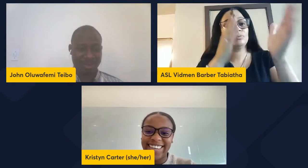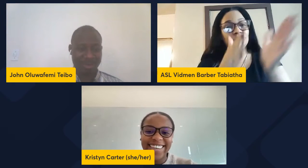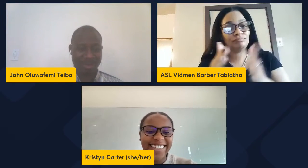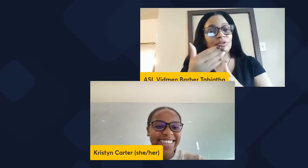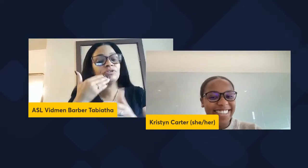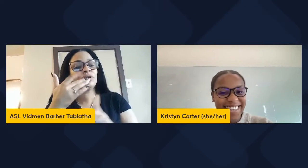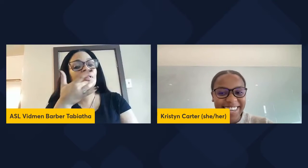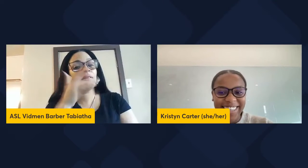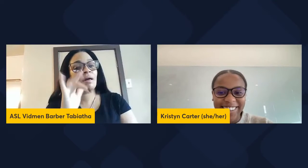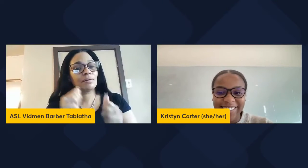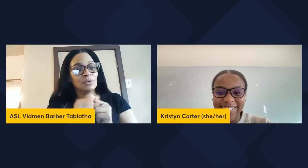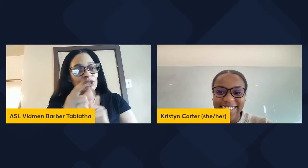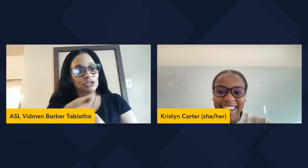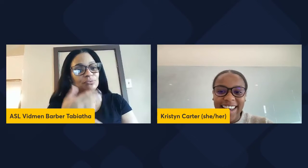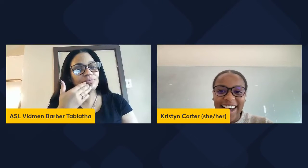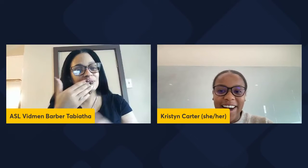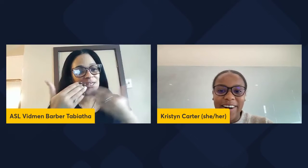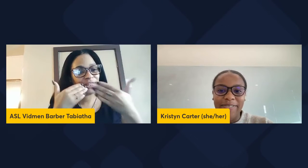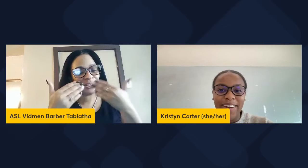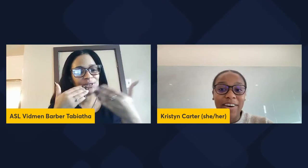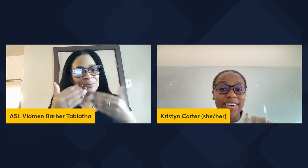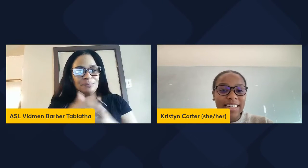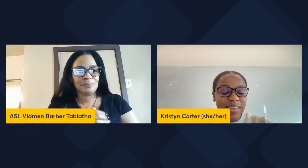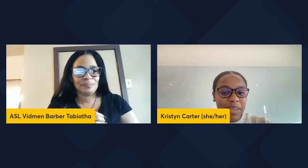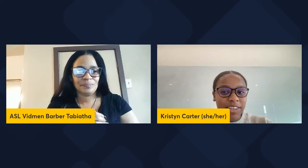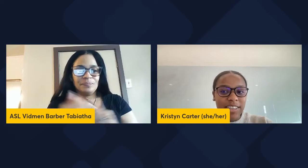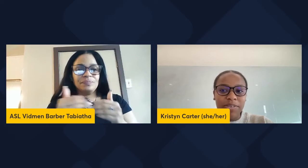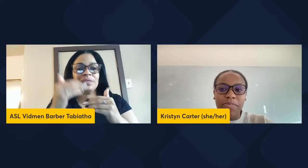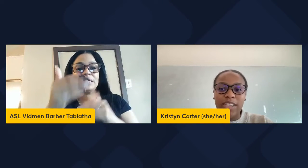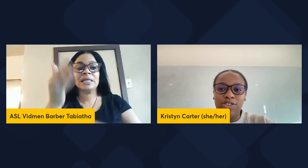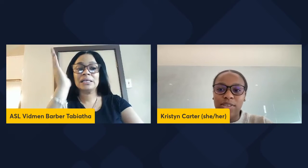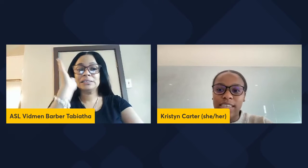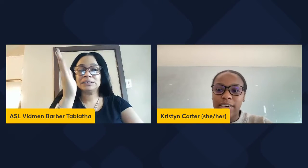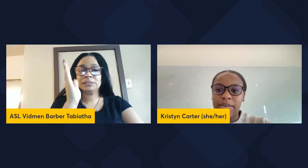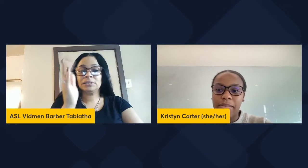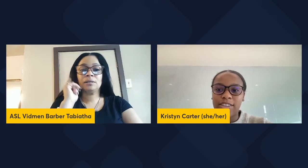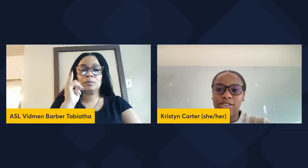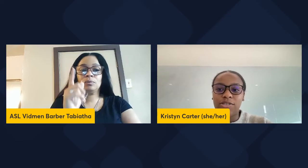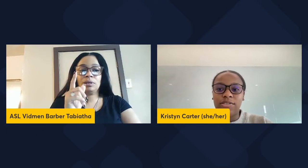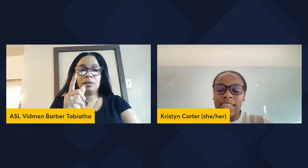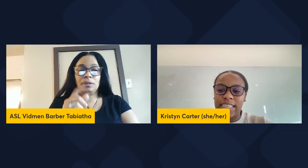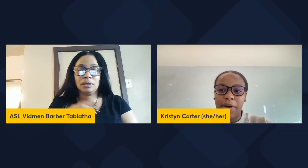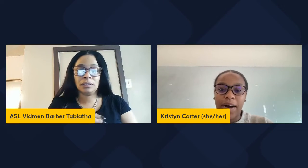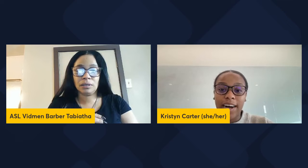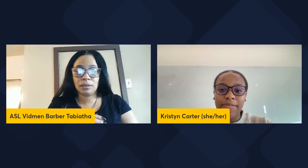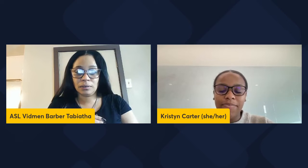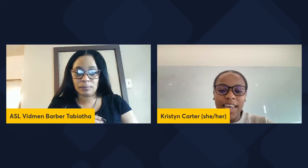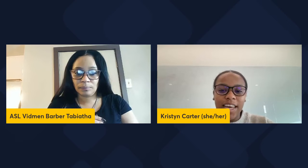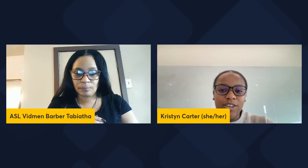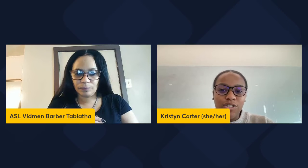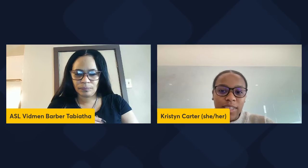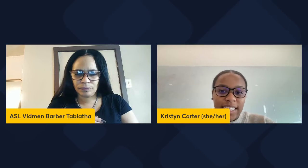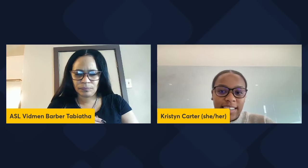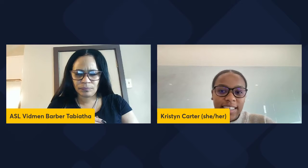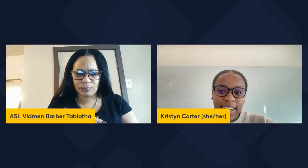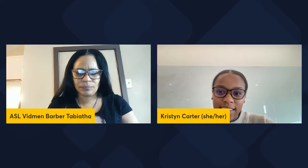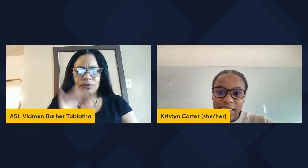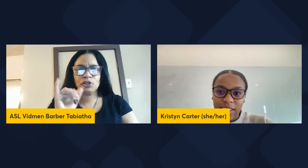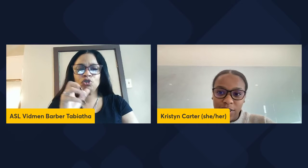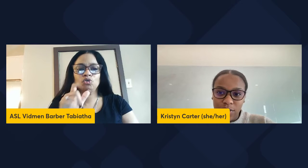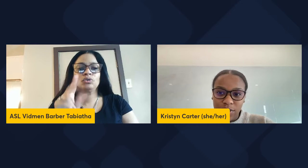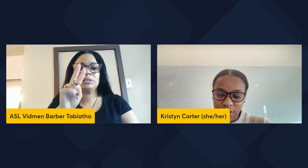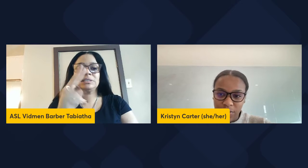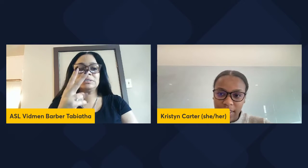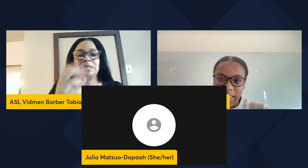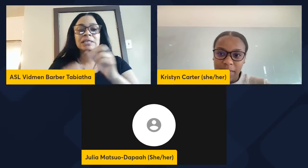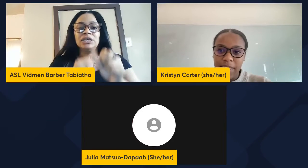Thank you, John. Thank you. Our next speaker will be Julia Matsudapa. Julia is a second